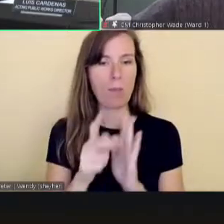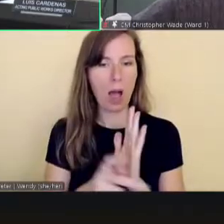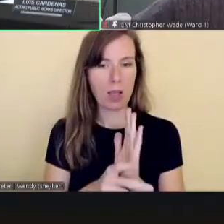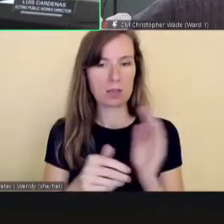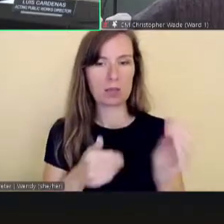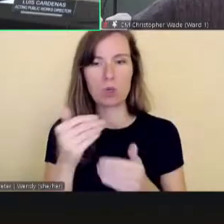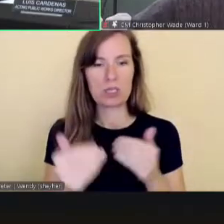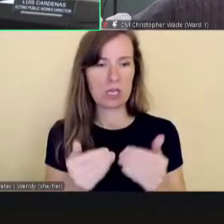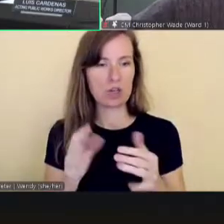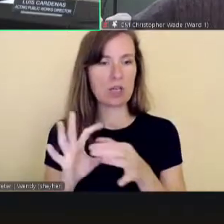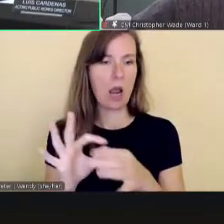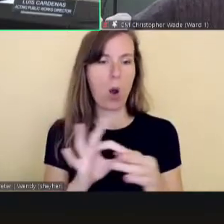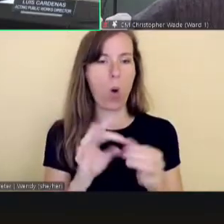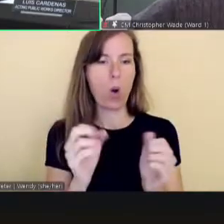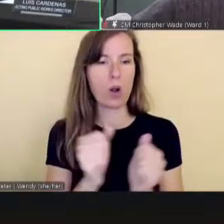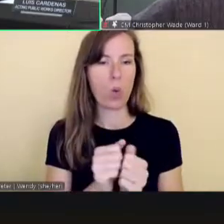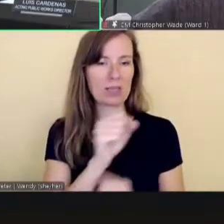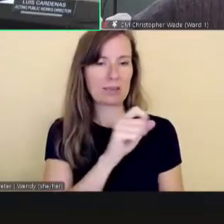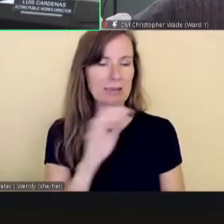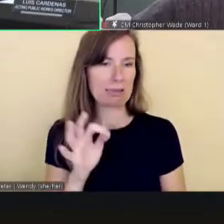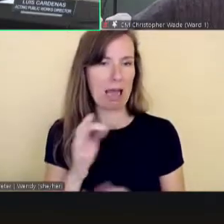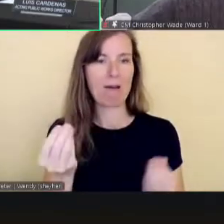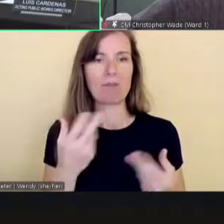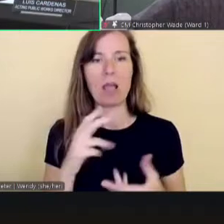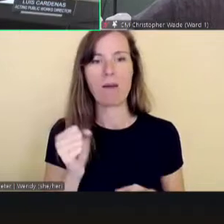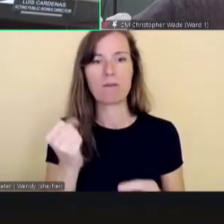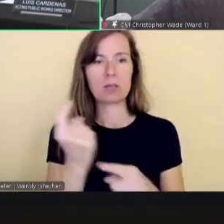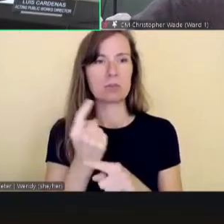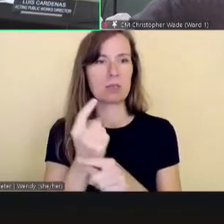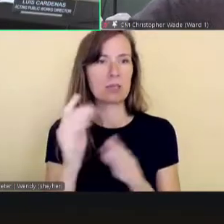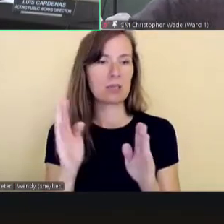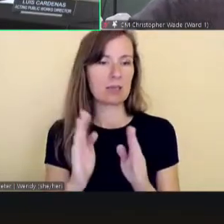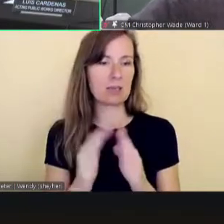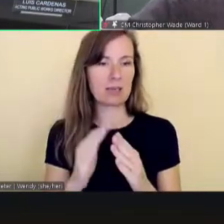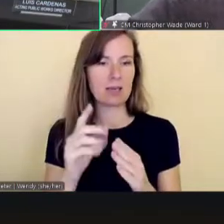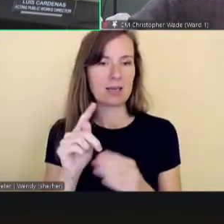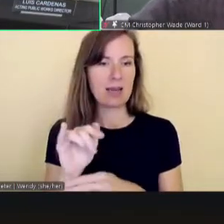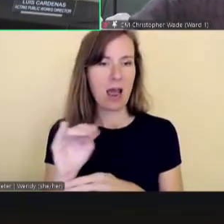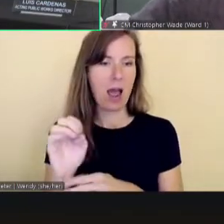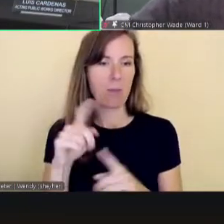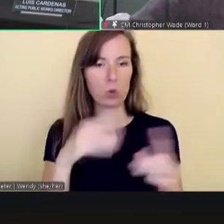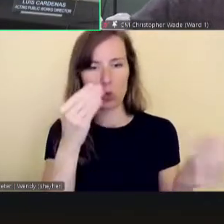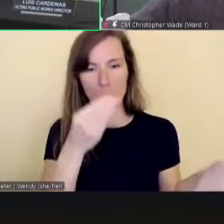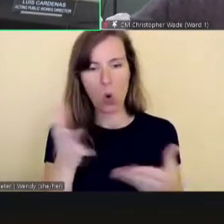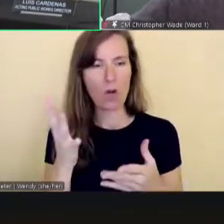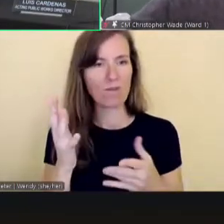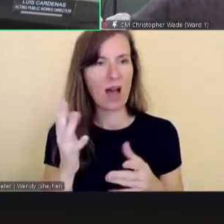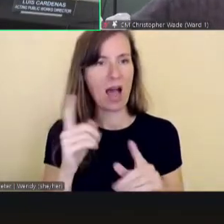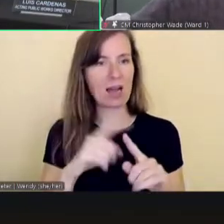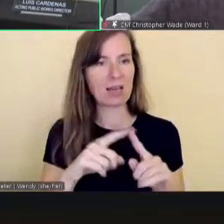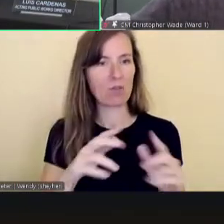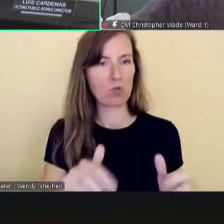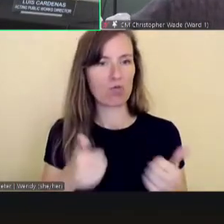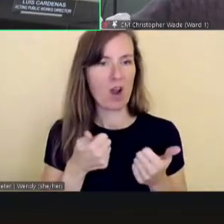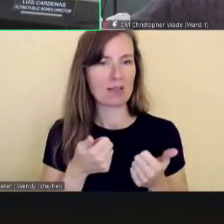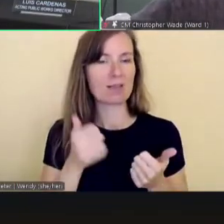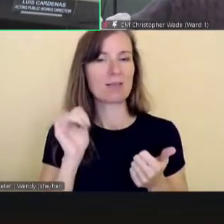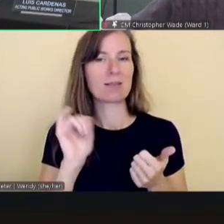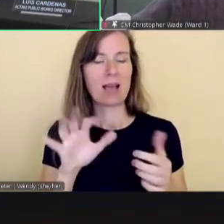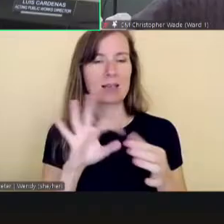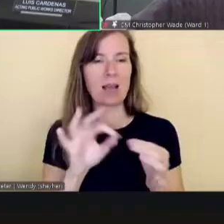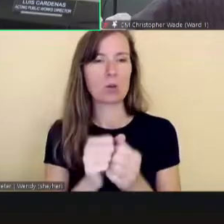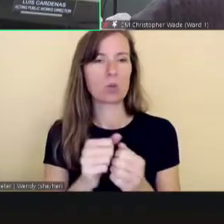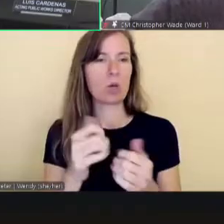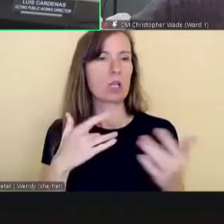properly notice the surrounding residents. And that's regarding some concerns that had been brought to